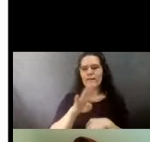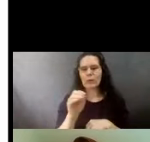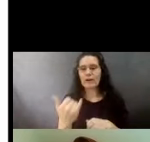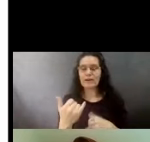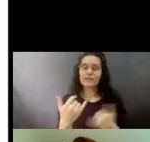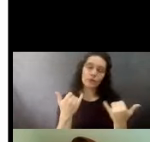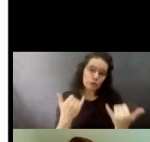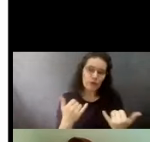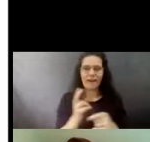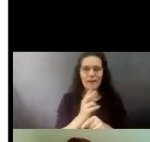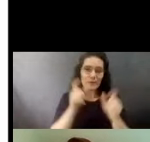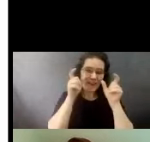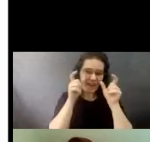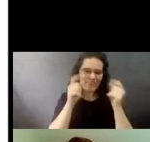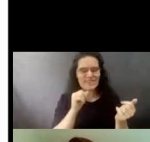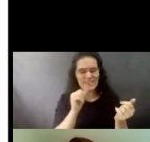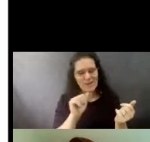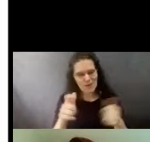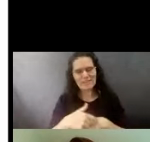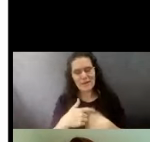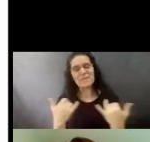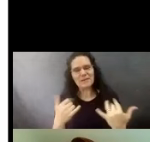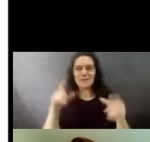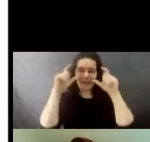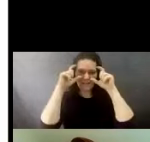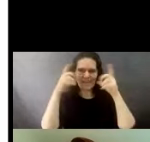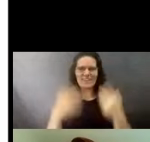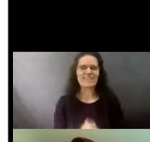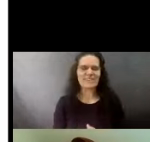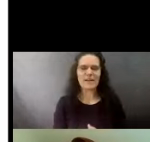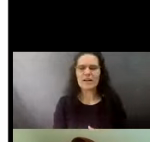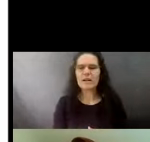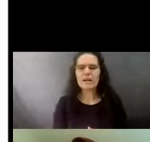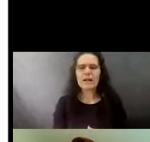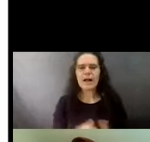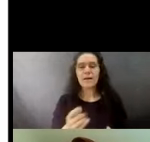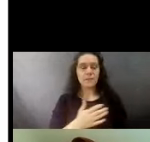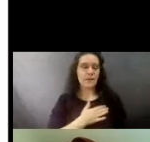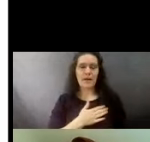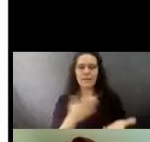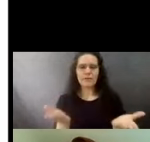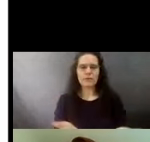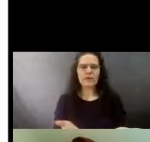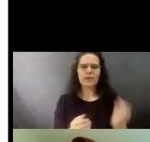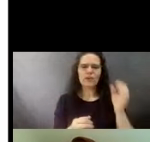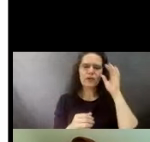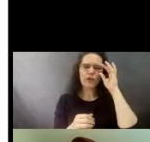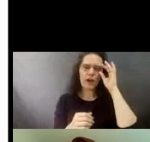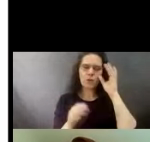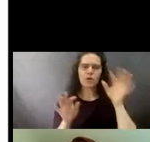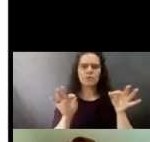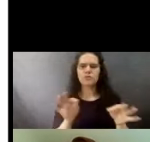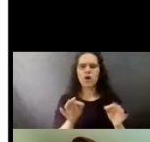I don't always wear them, but I'm wearing them today. And I'm happy to be here to talk a little bit about how